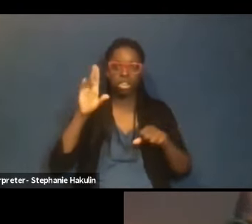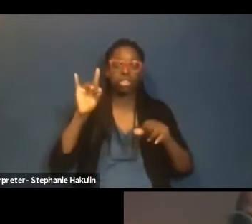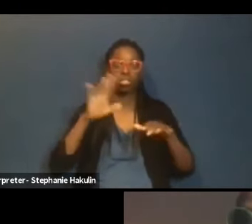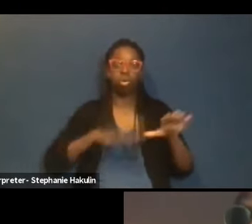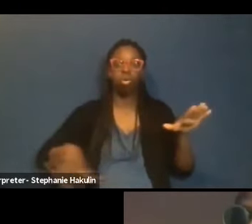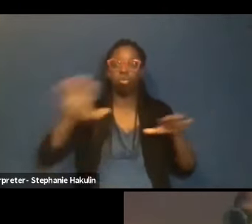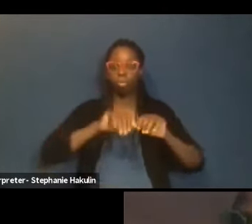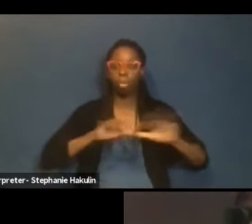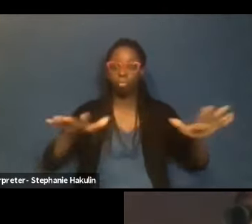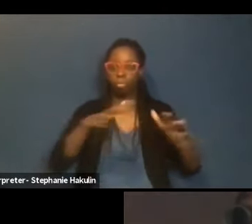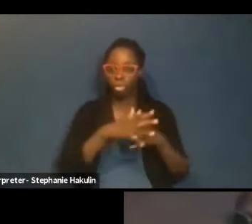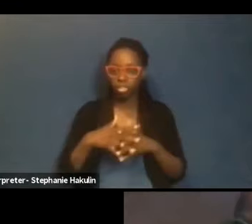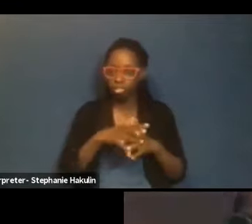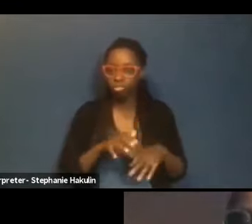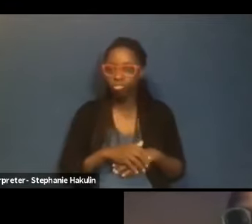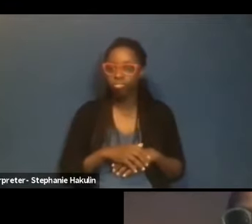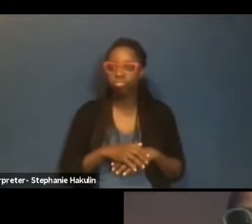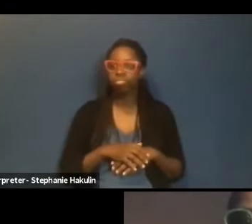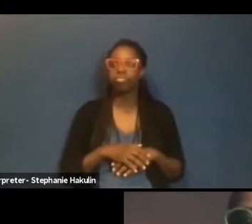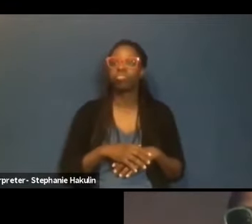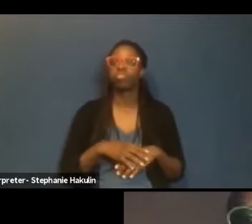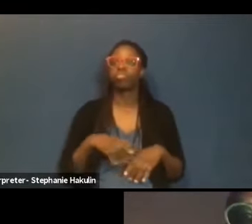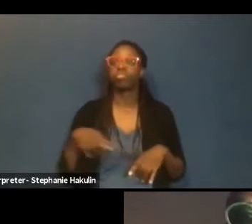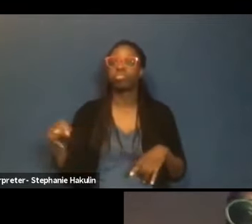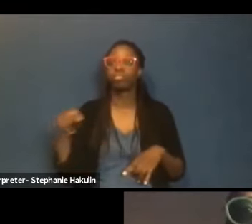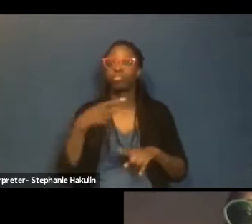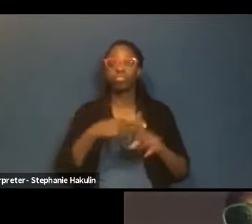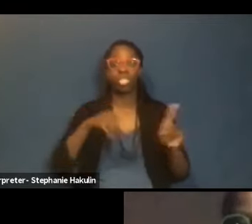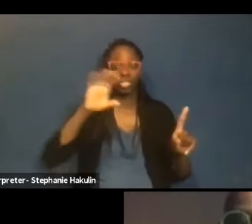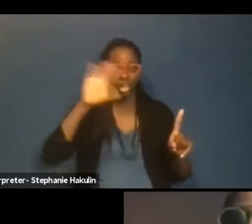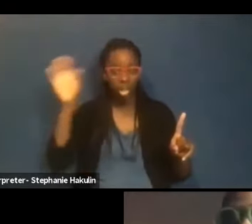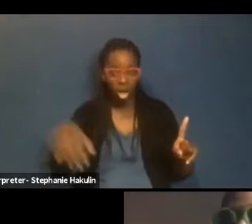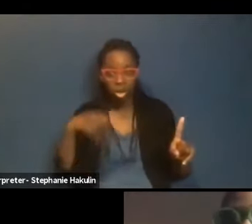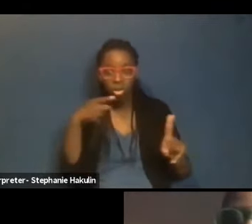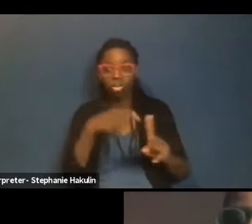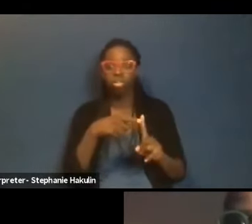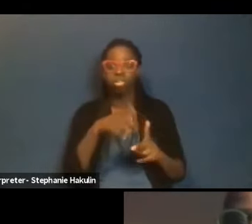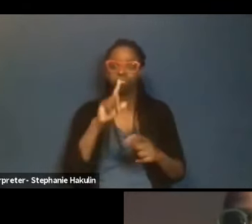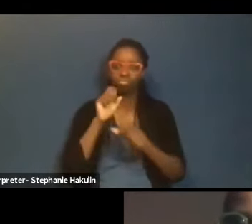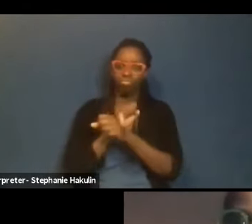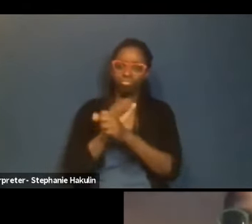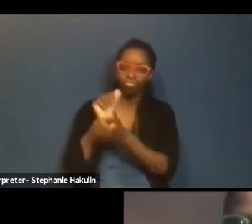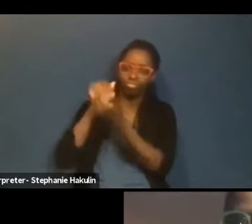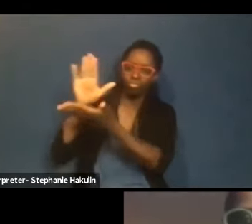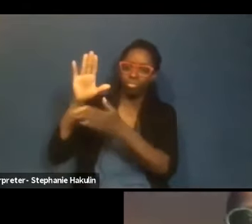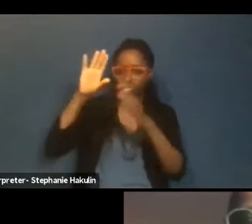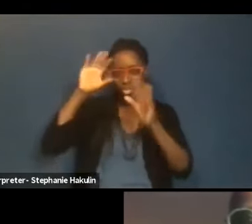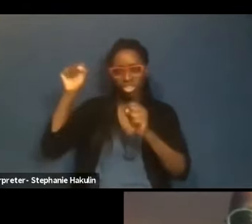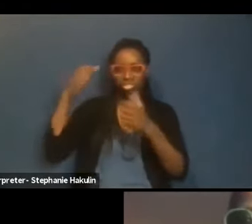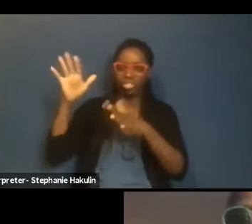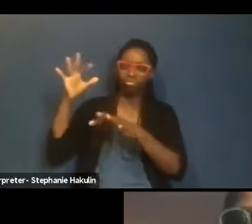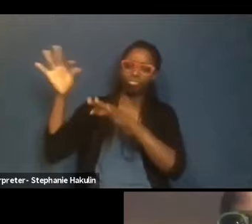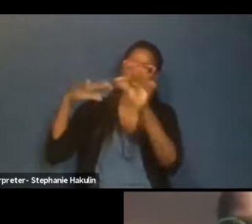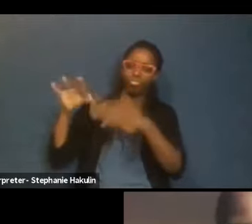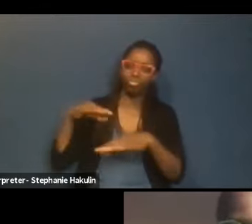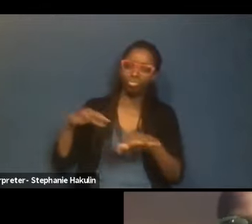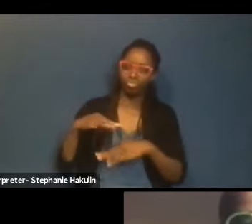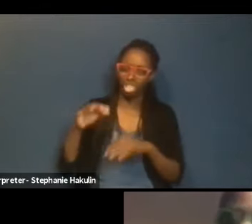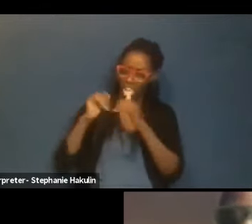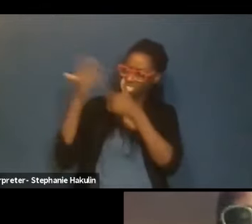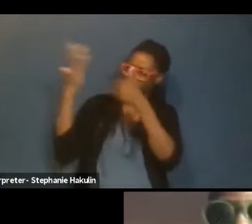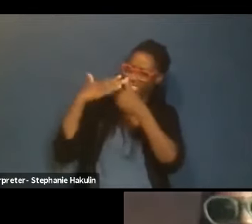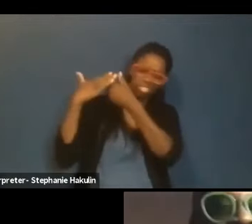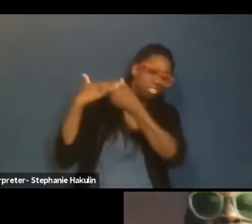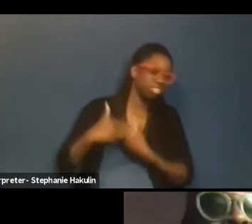of Chicago letting them know exactly what we're up against, that this is systemic and that we will